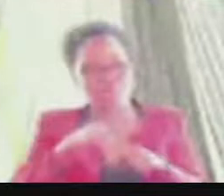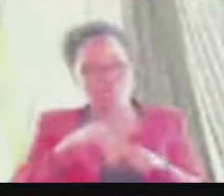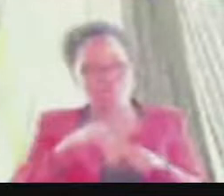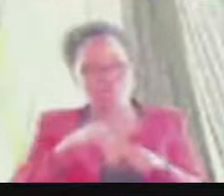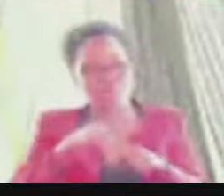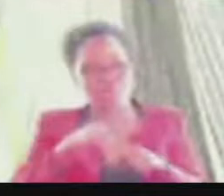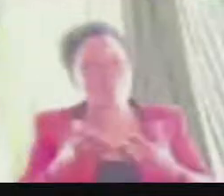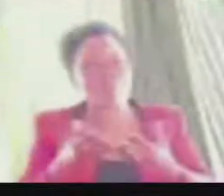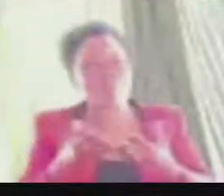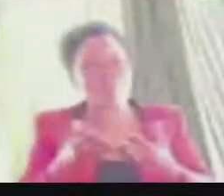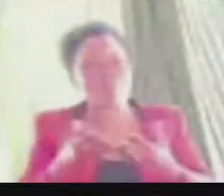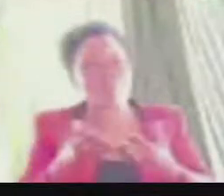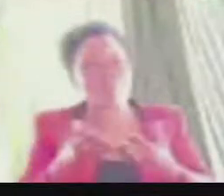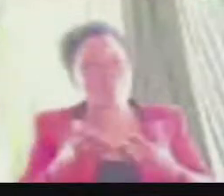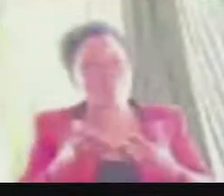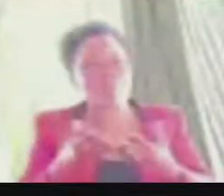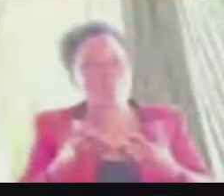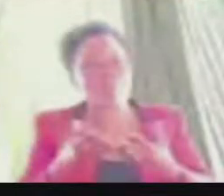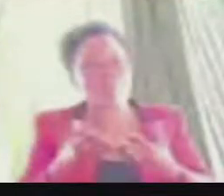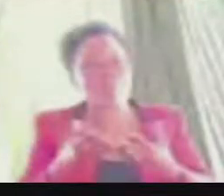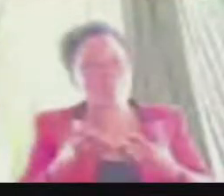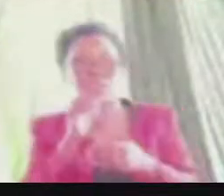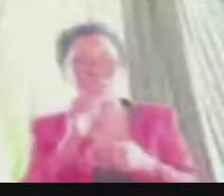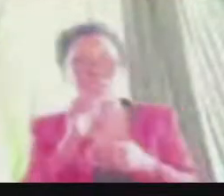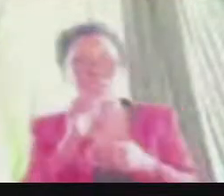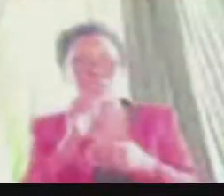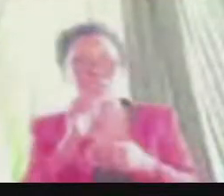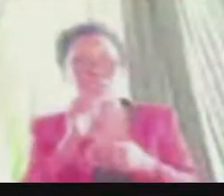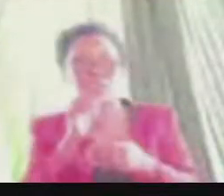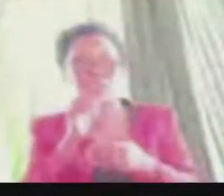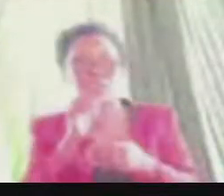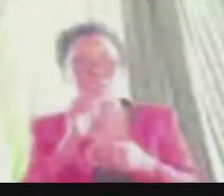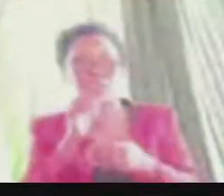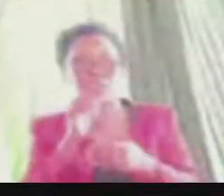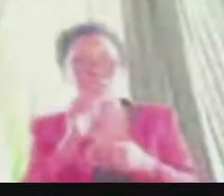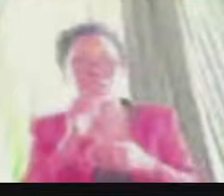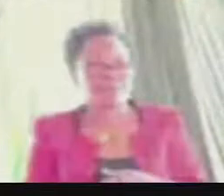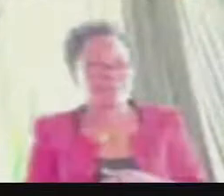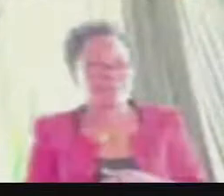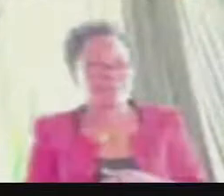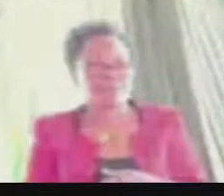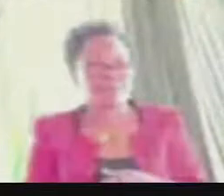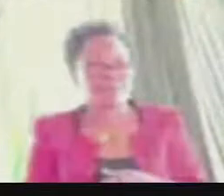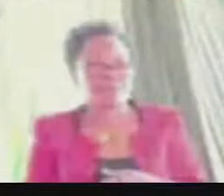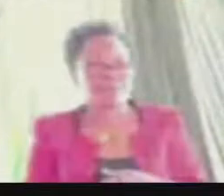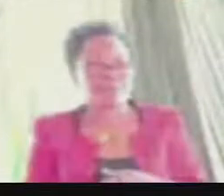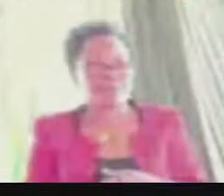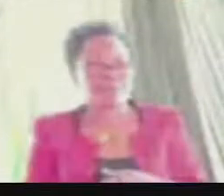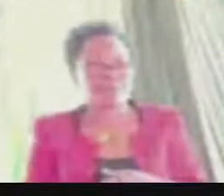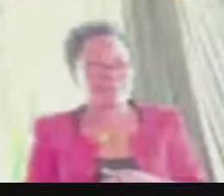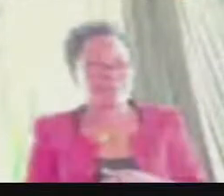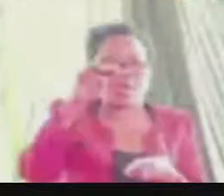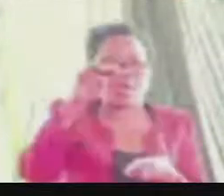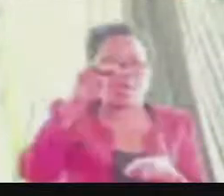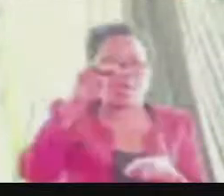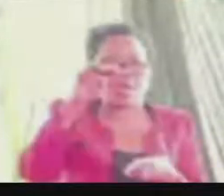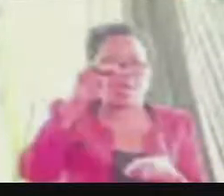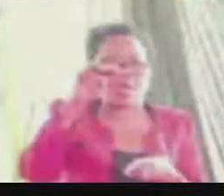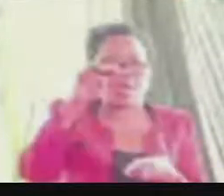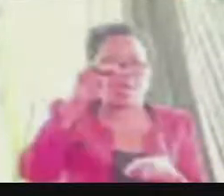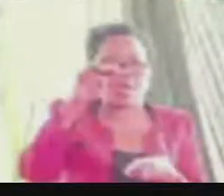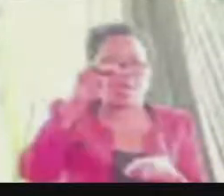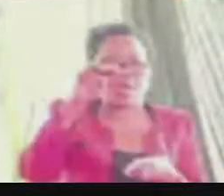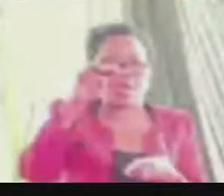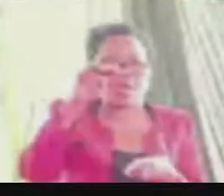system should remain. Because going back to the NBA, when you do NBA, I think you